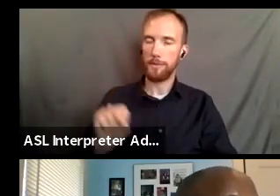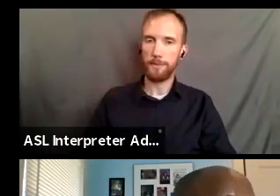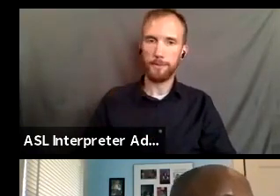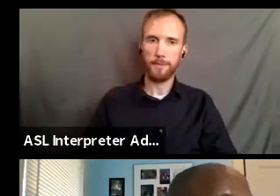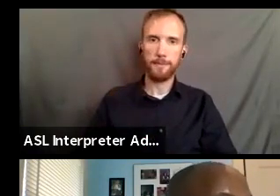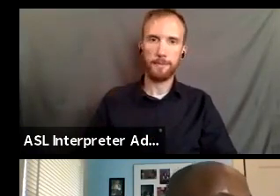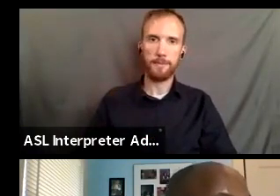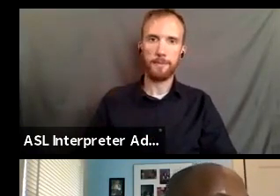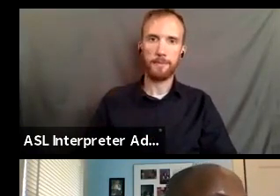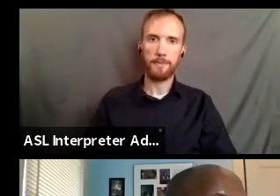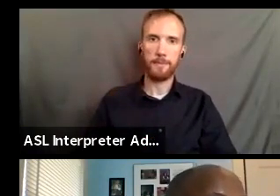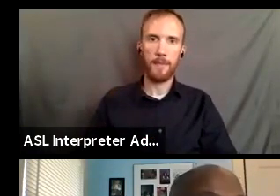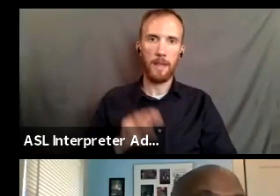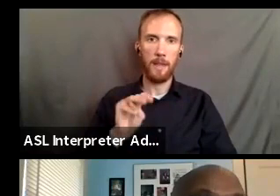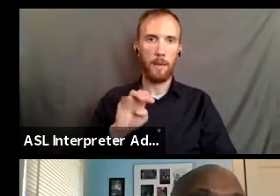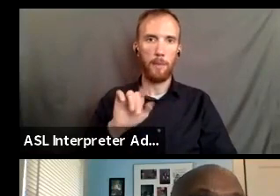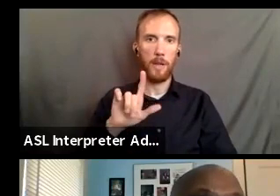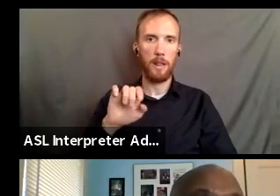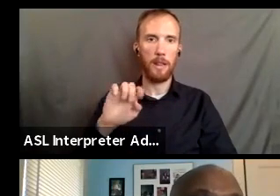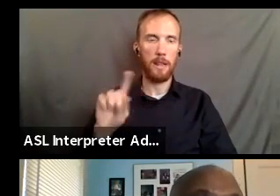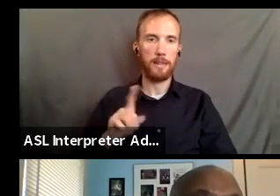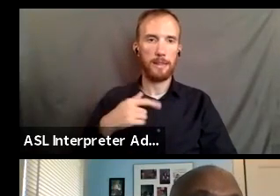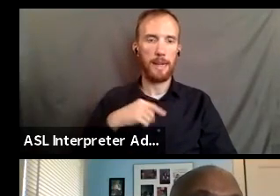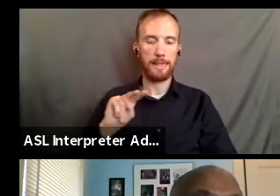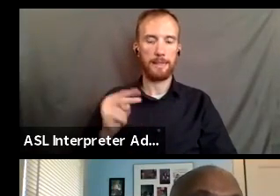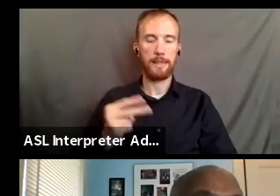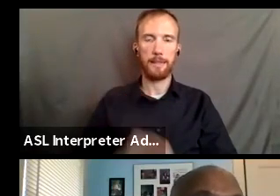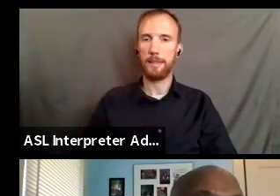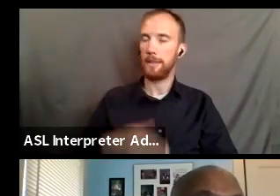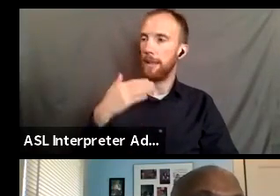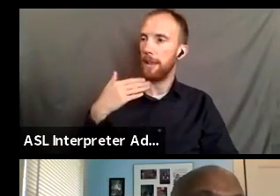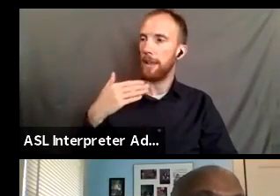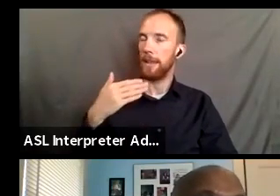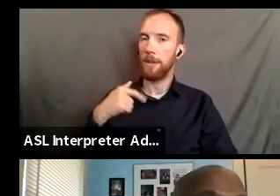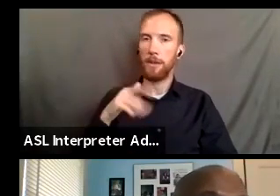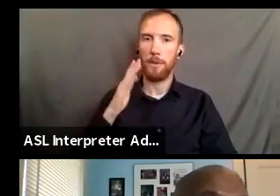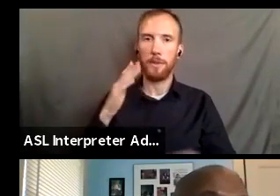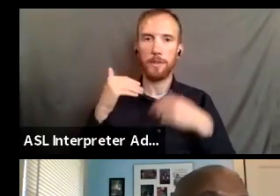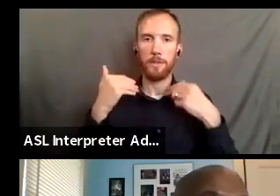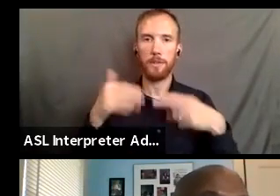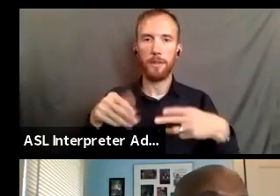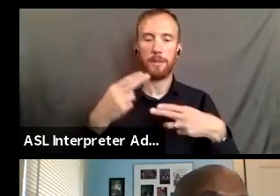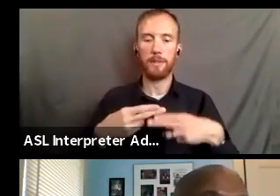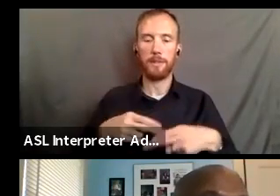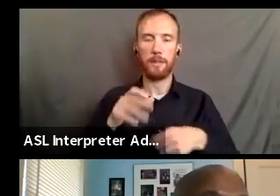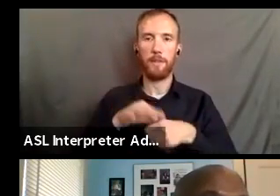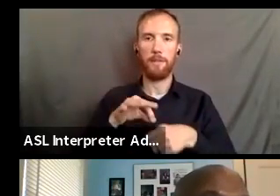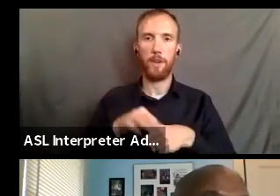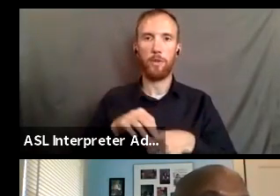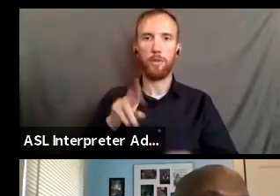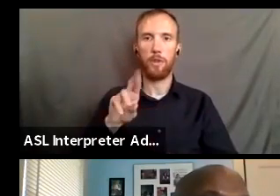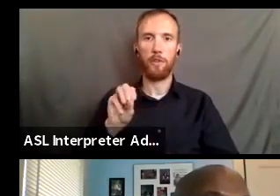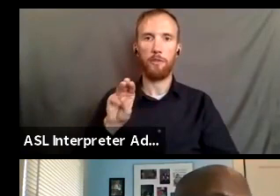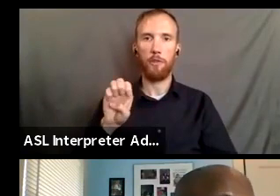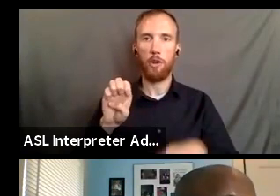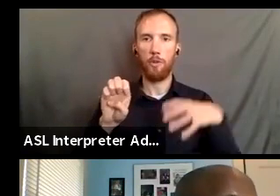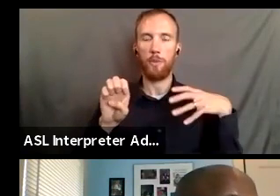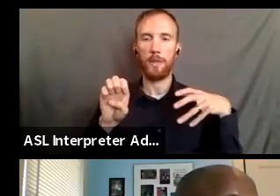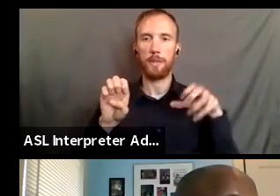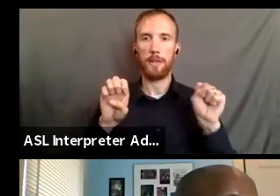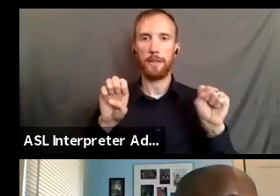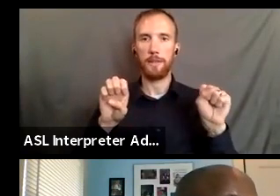a second emotion thank you board member melendez will proceed with a roll call vote member rome yes